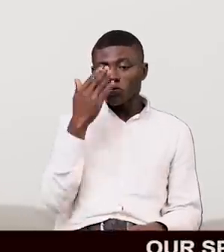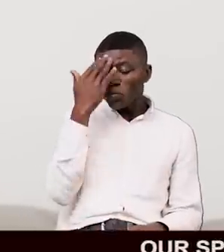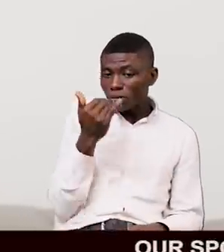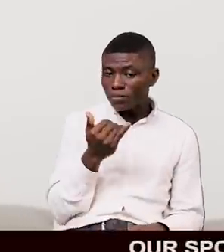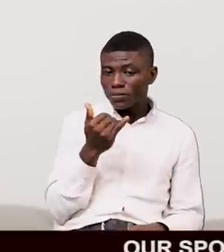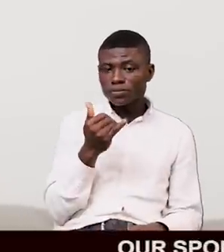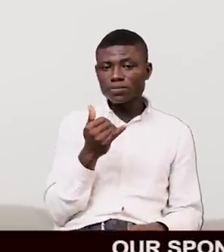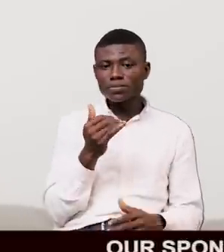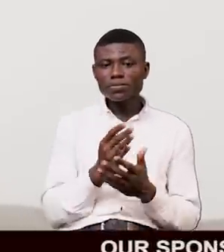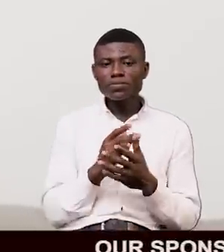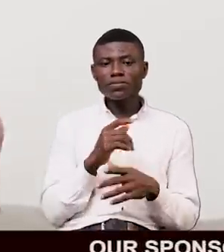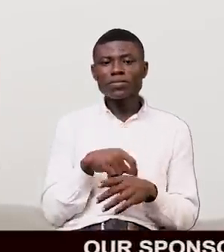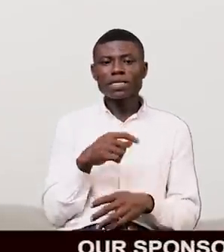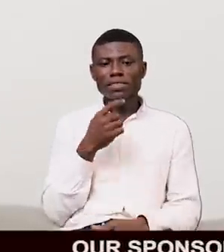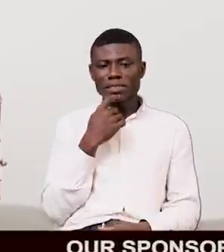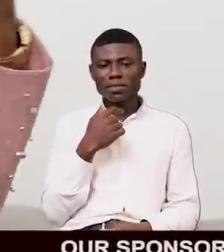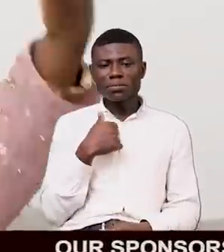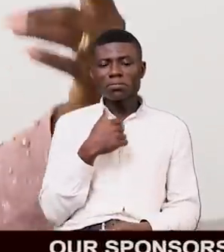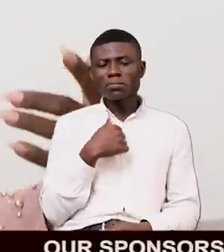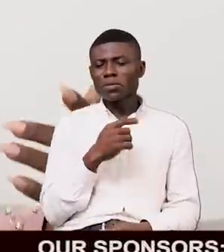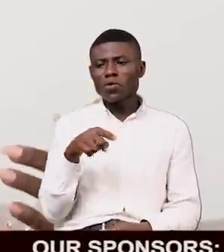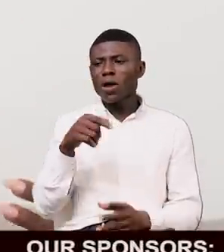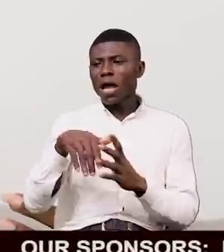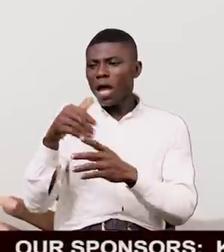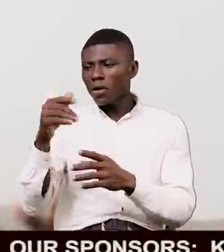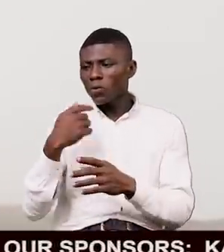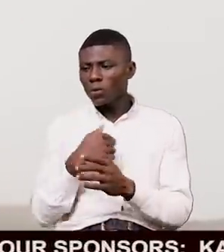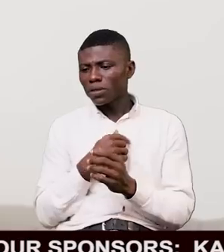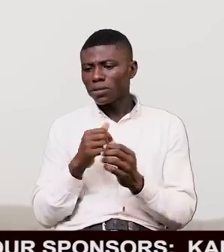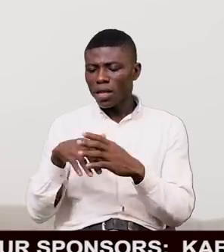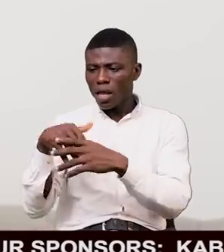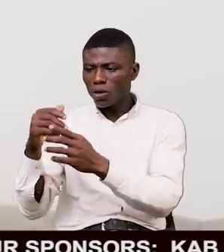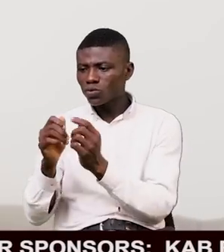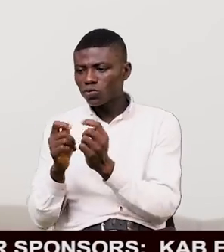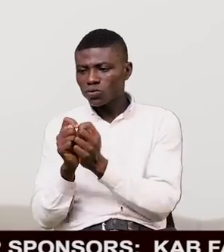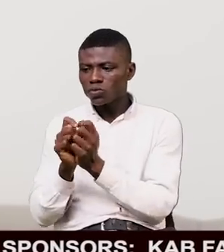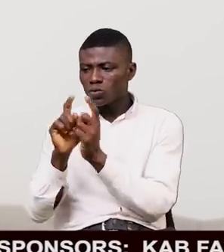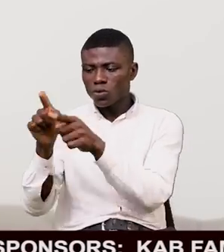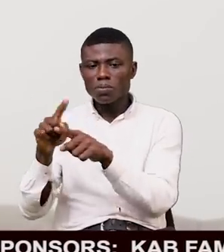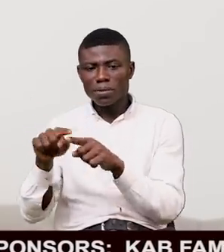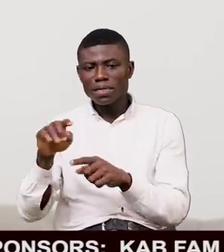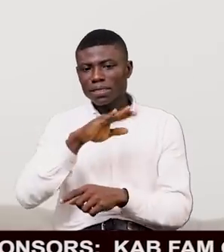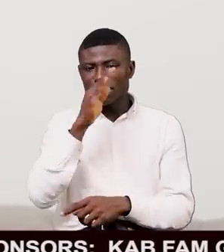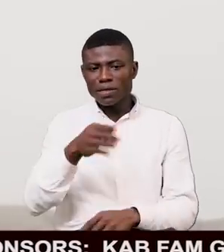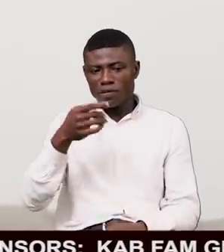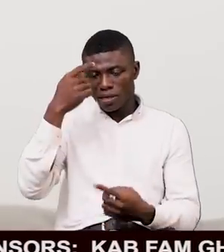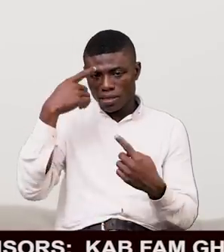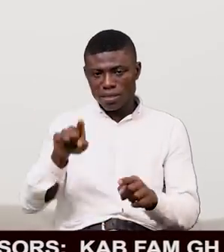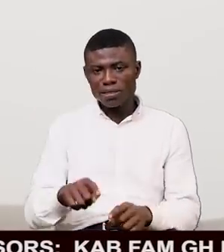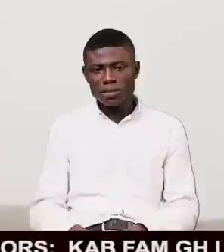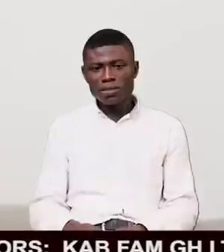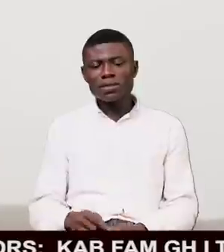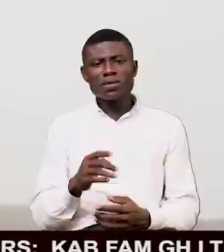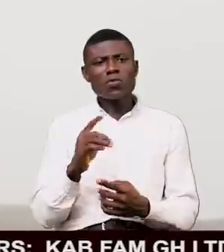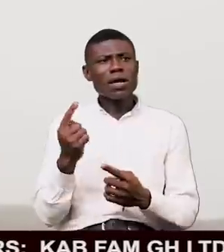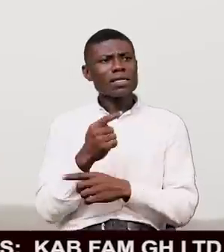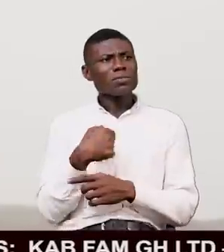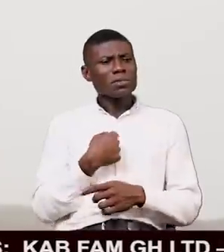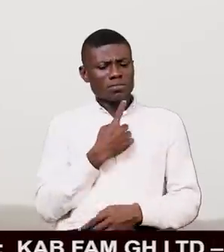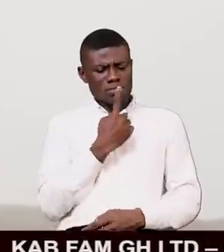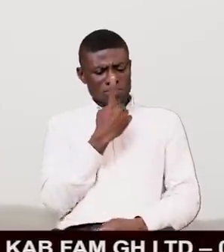to say obi anko be free oh me ko ha o ti ni ye mpie oh ye ko ha o ye nko ni ade me sa fe bu ta ku bu sa mo se